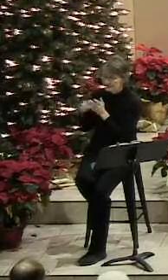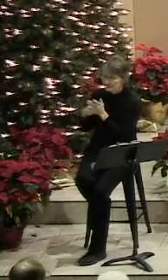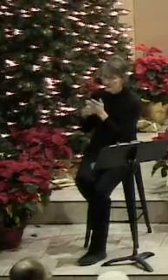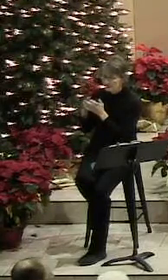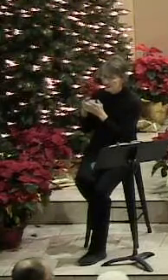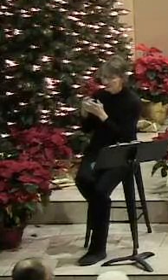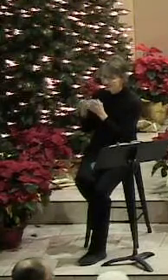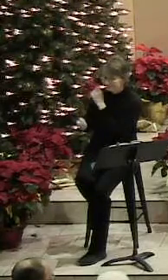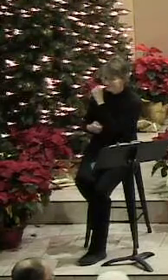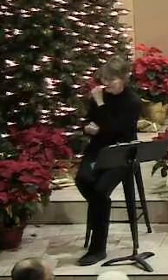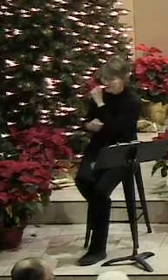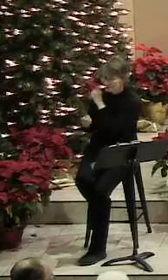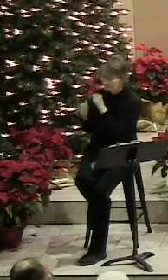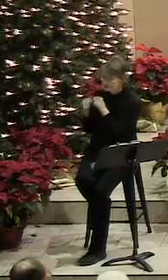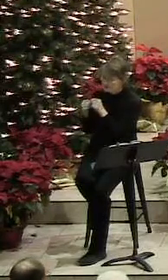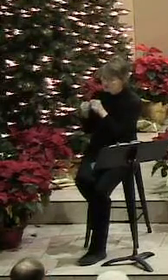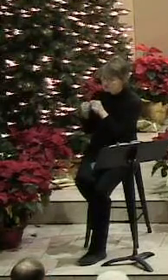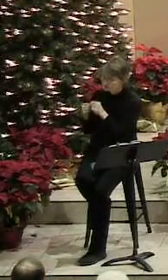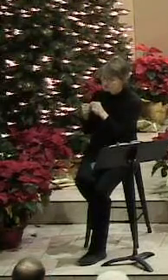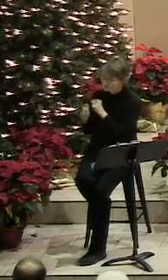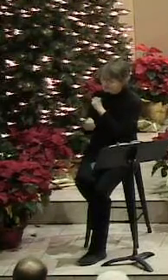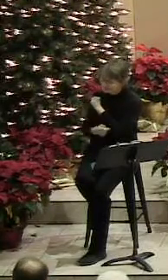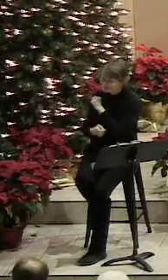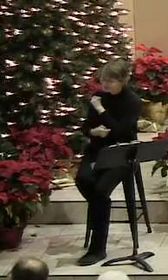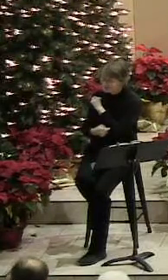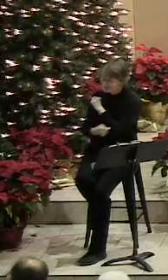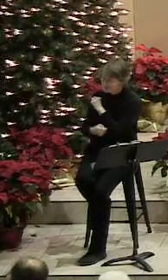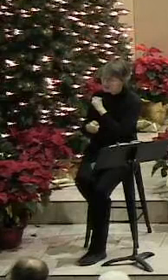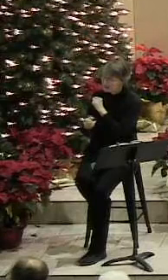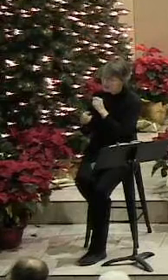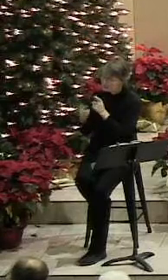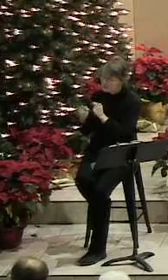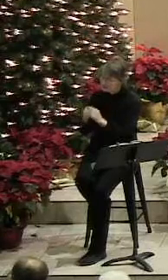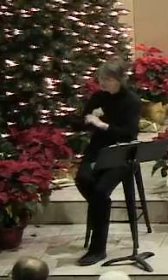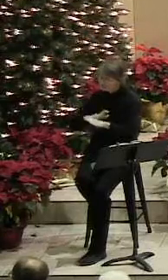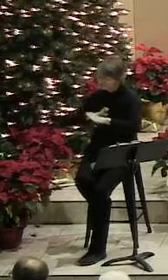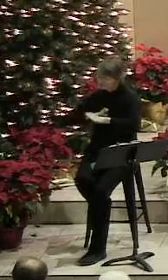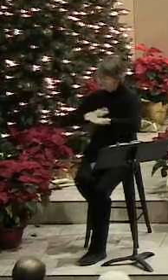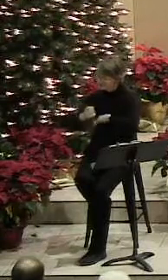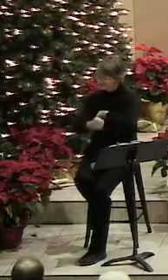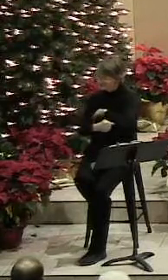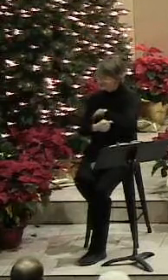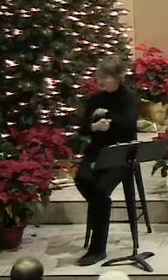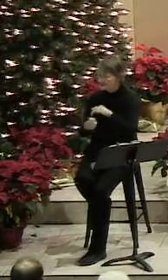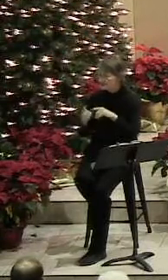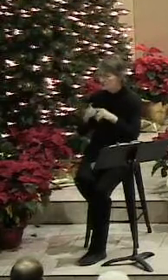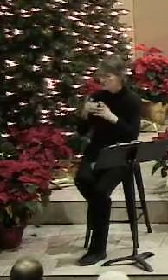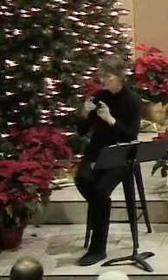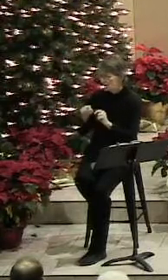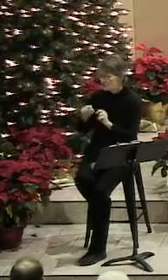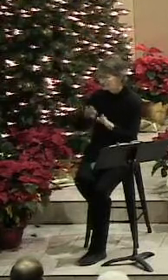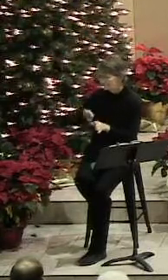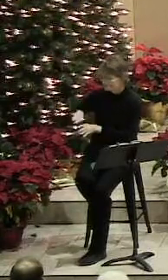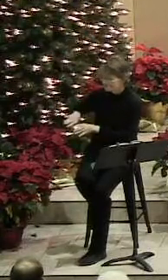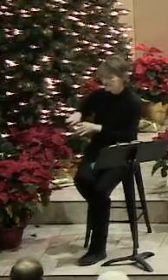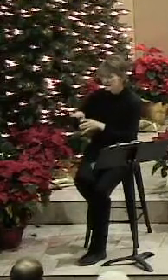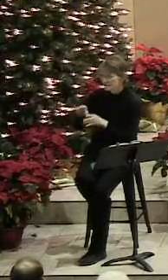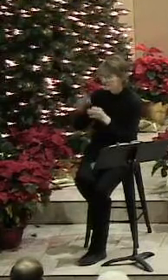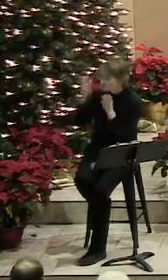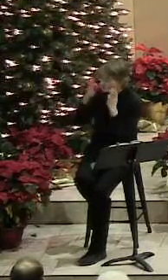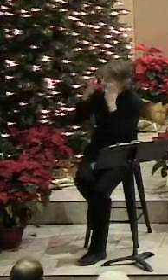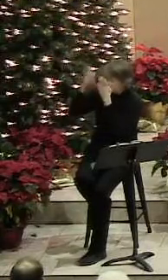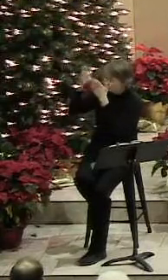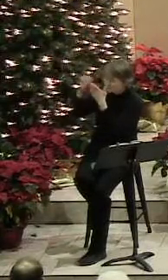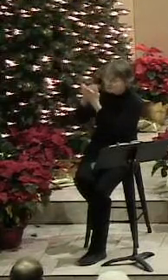combat against that. And we keep wanting to, we fight against that. And we also not just fight against the old Adam, but we want to go to the new